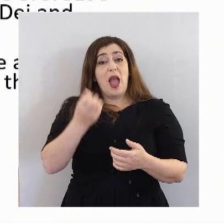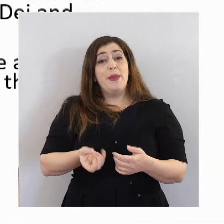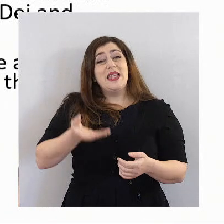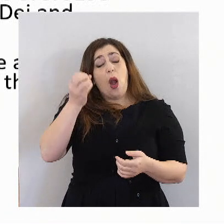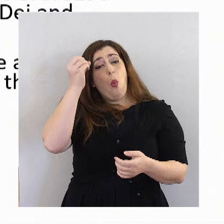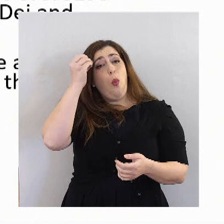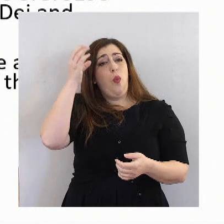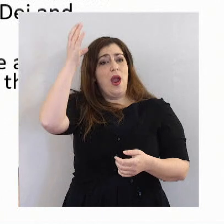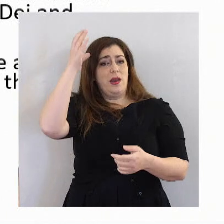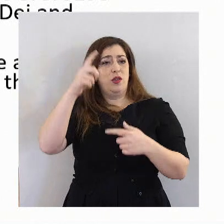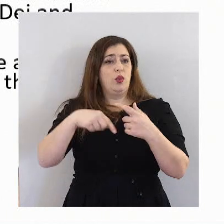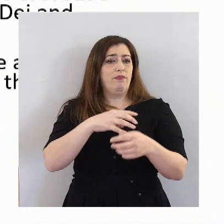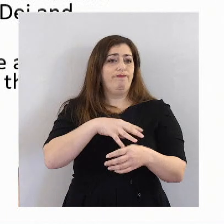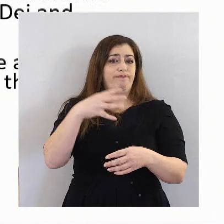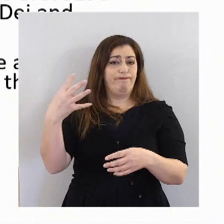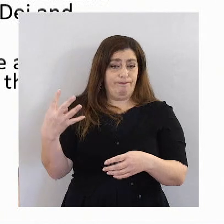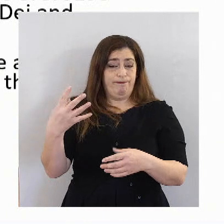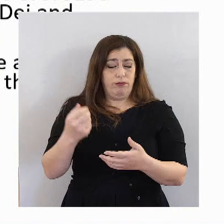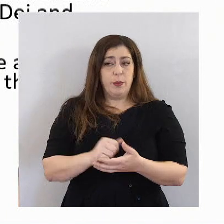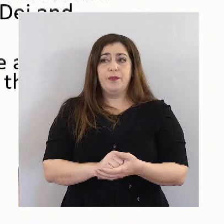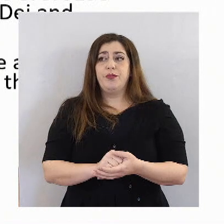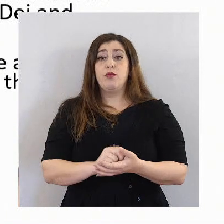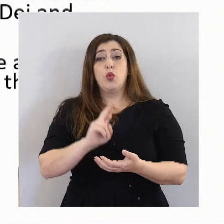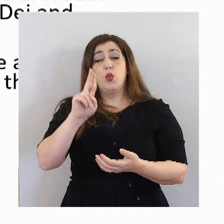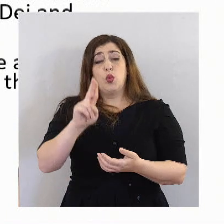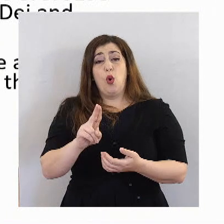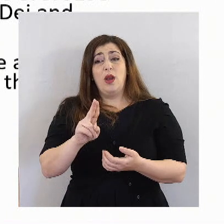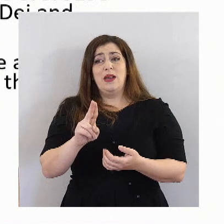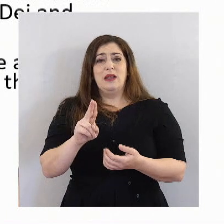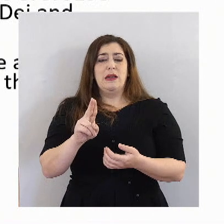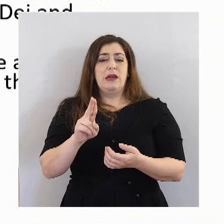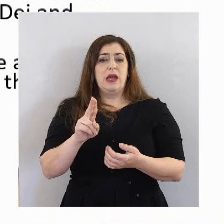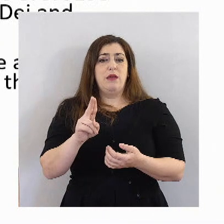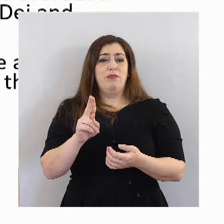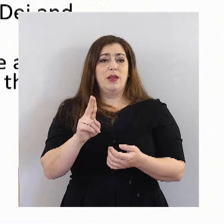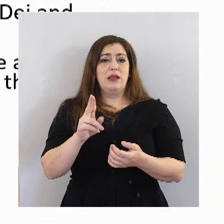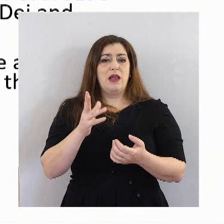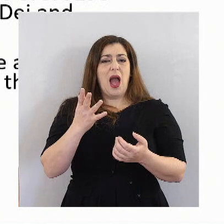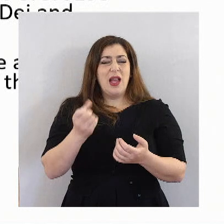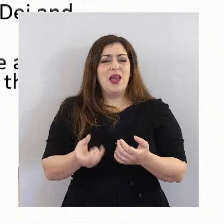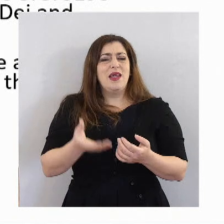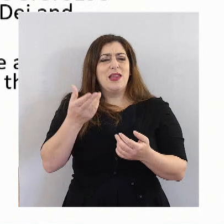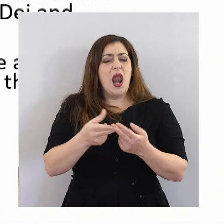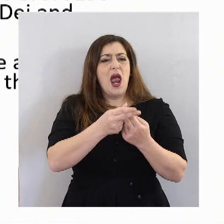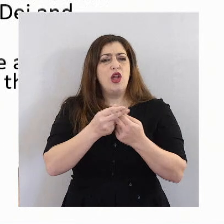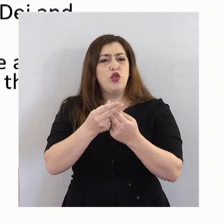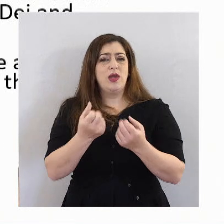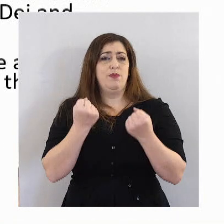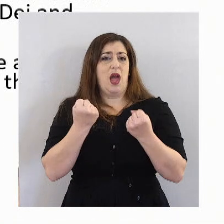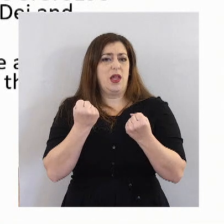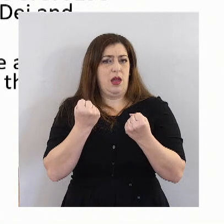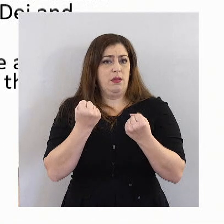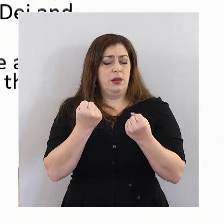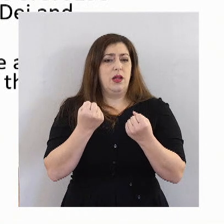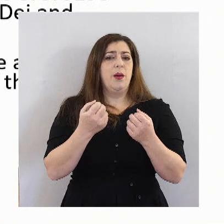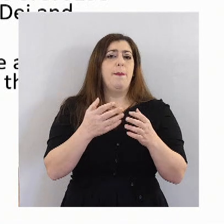project activities strengthened the already existing relationship between the policy unit at the Ministry for Health and